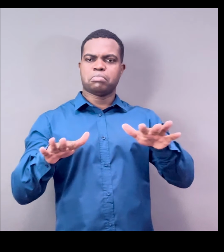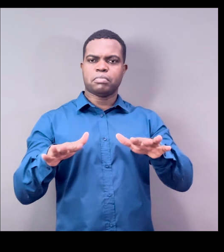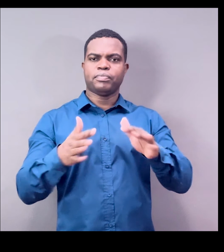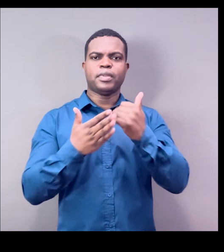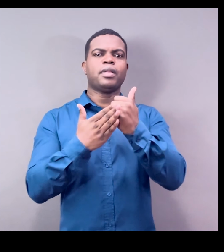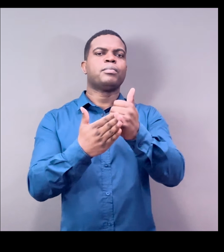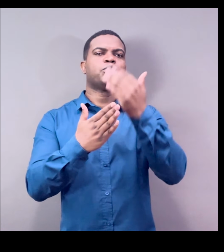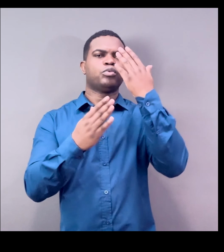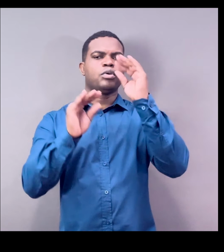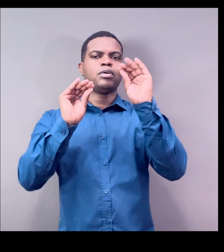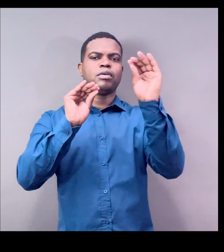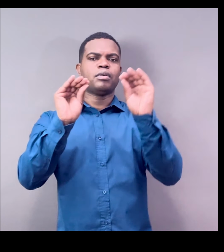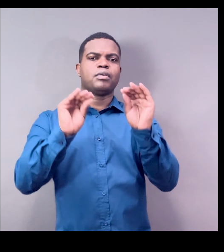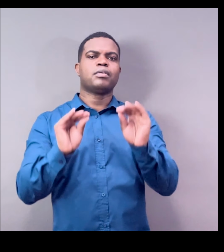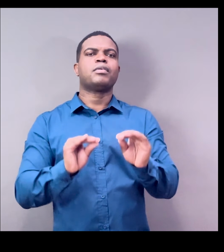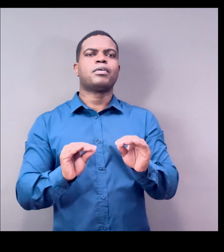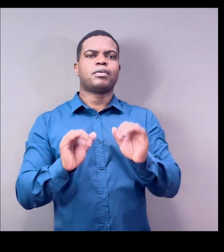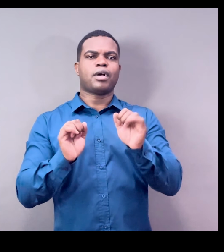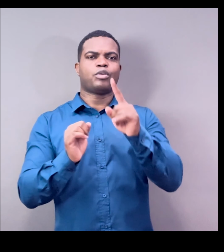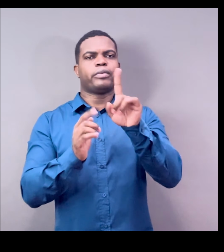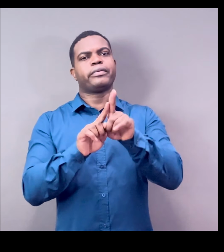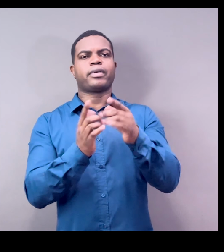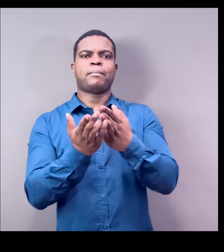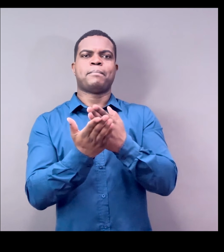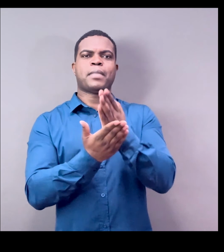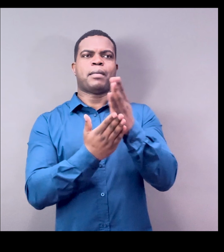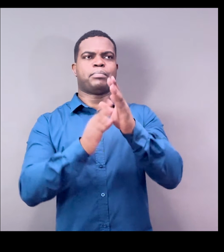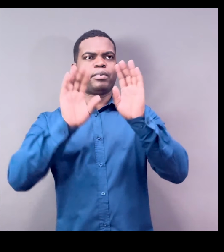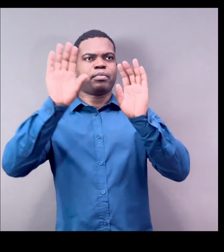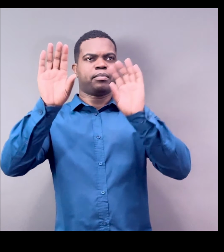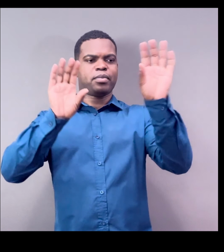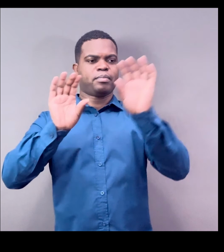Once you are able to map these people, these